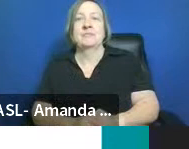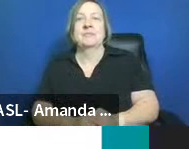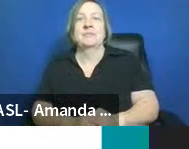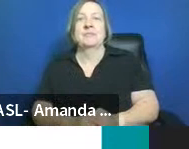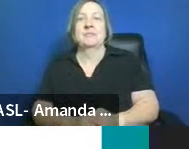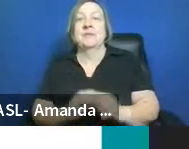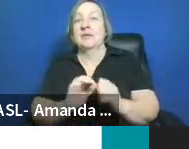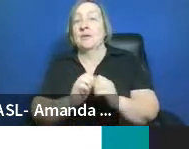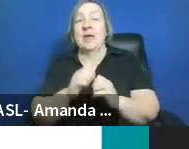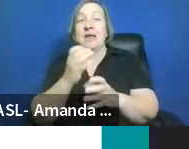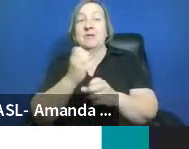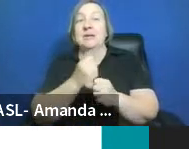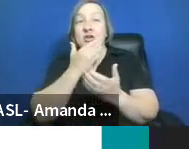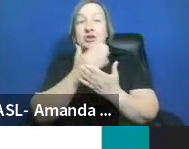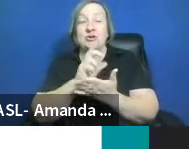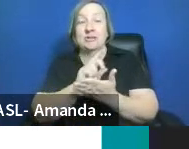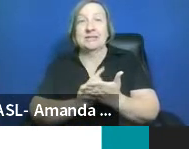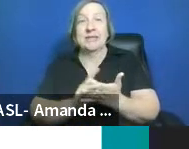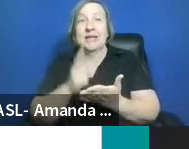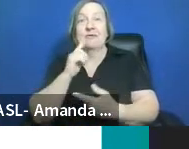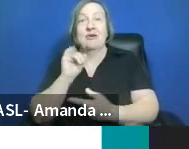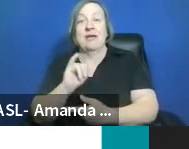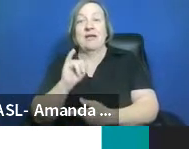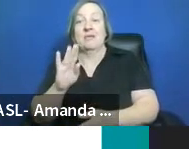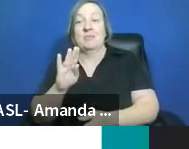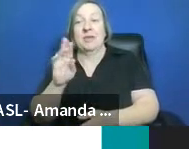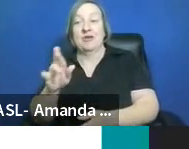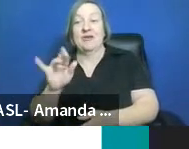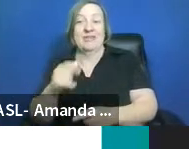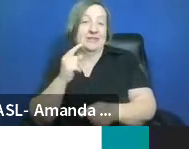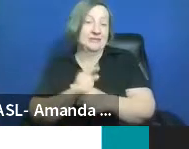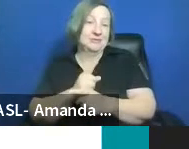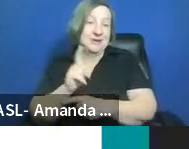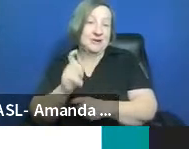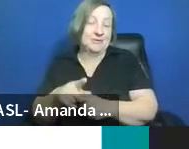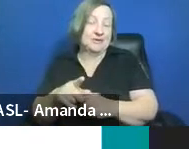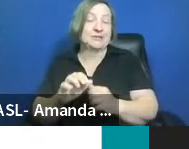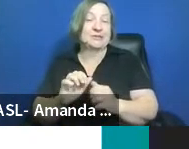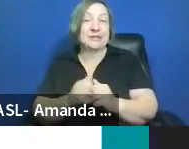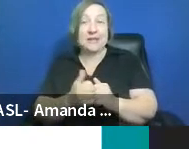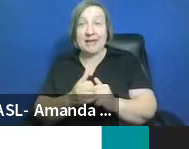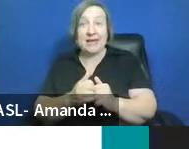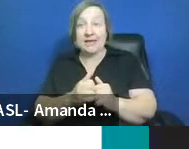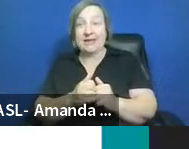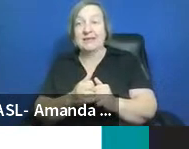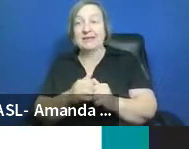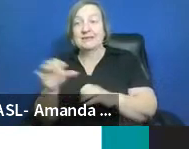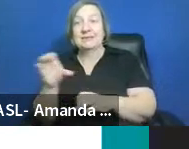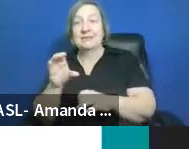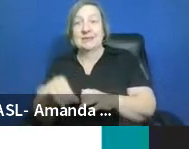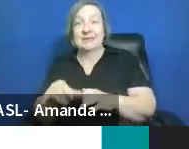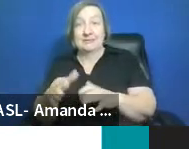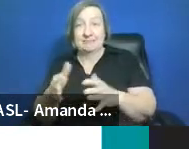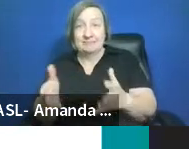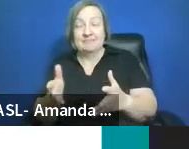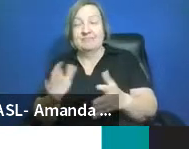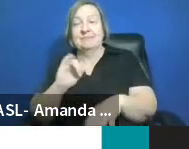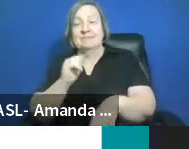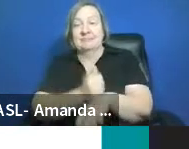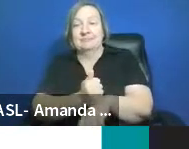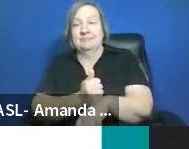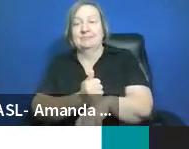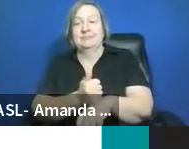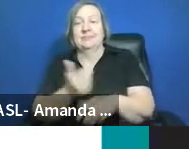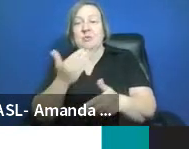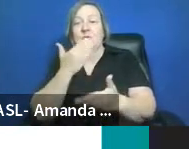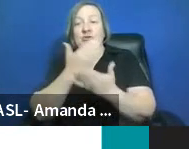So how do we get to good design for the IBR? That's the right question. And the way to do that is to establish what